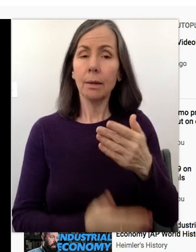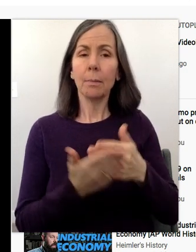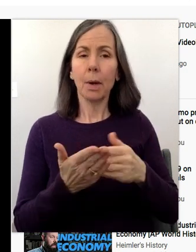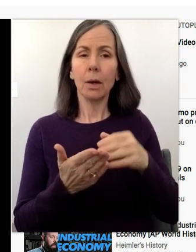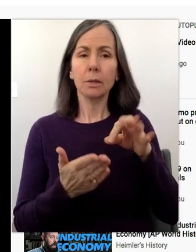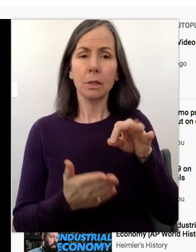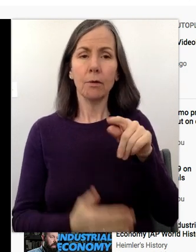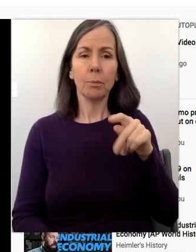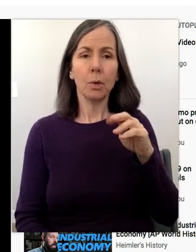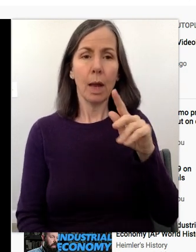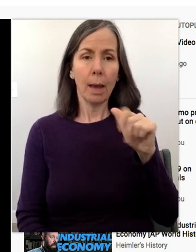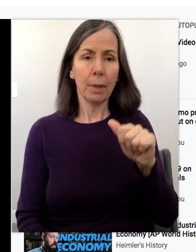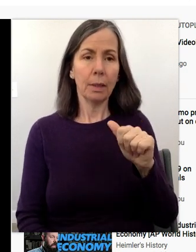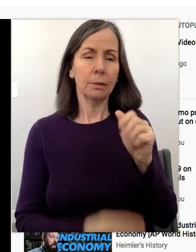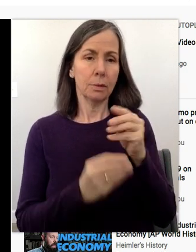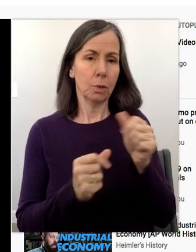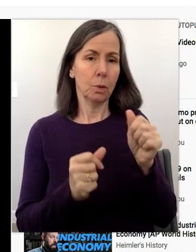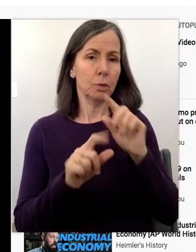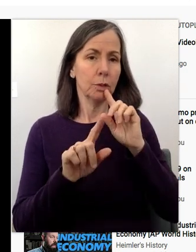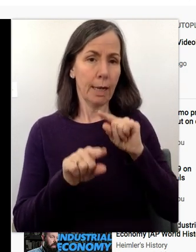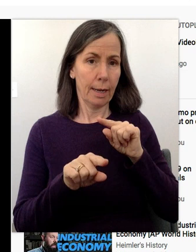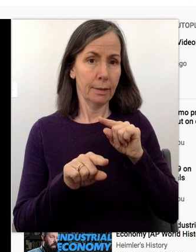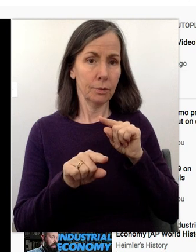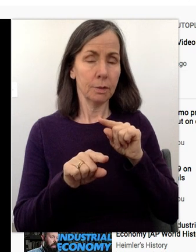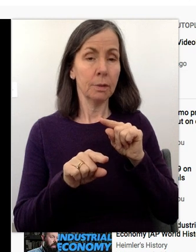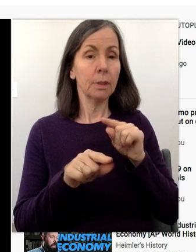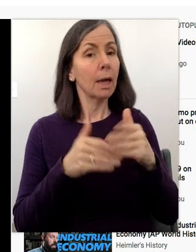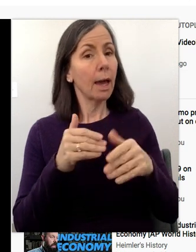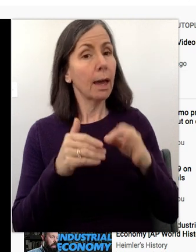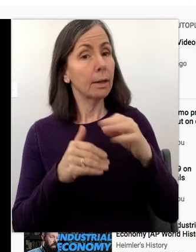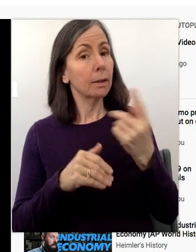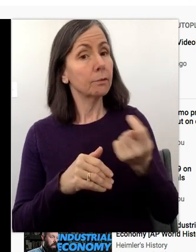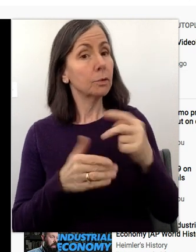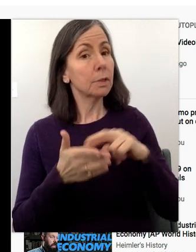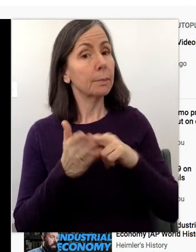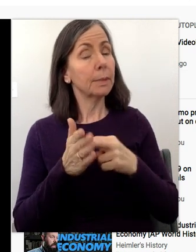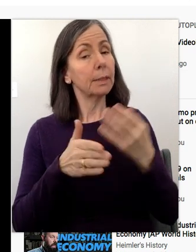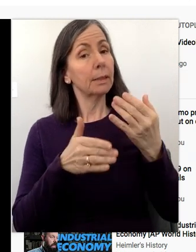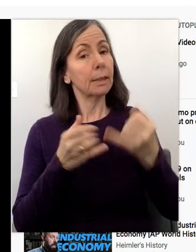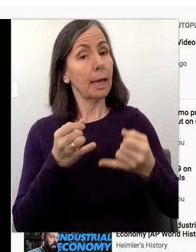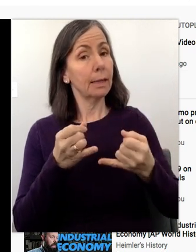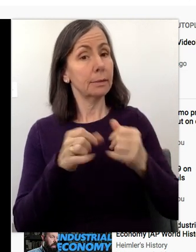So end of Tuesday means that it's the last thing you need to do today.